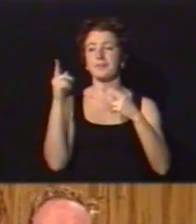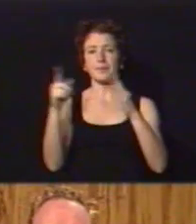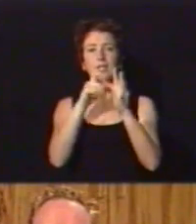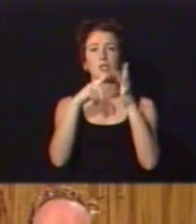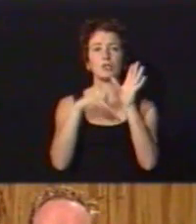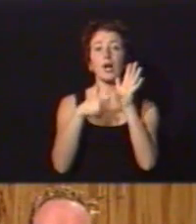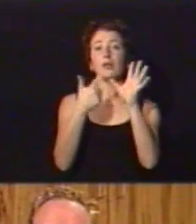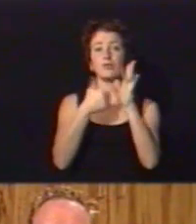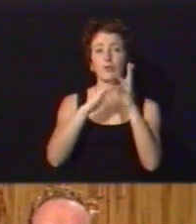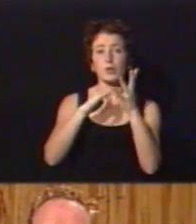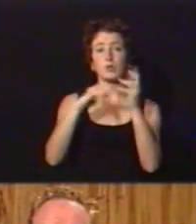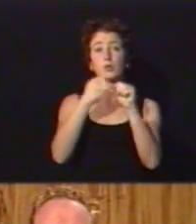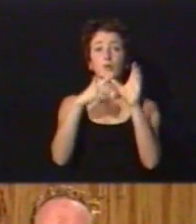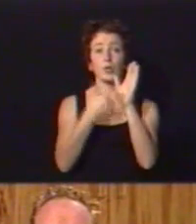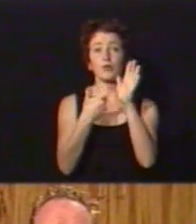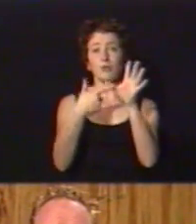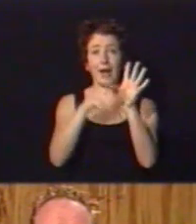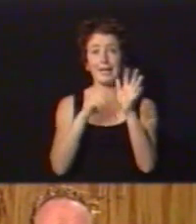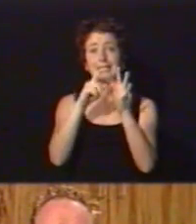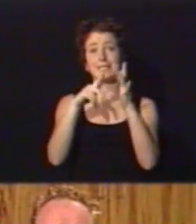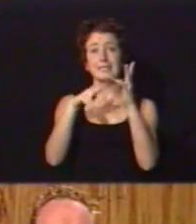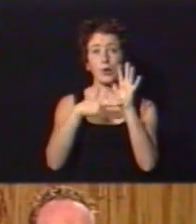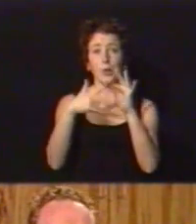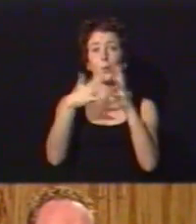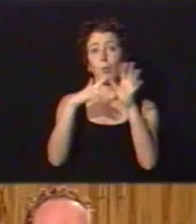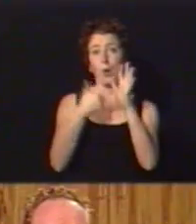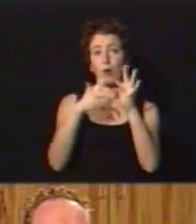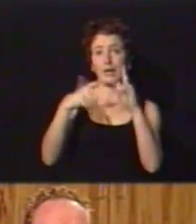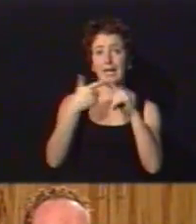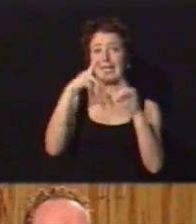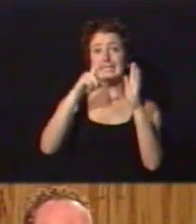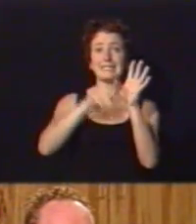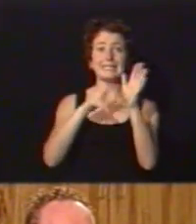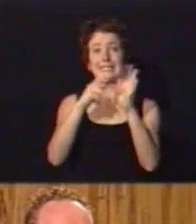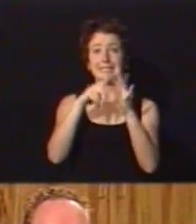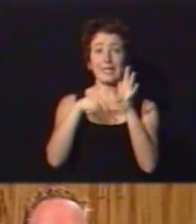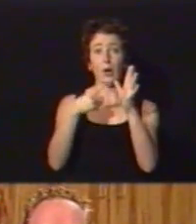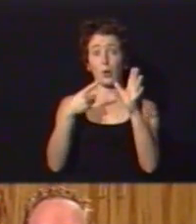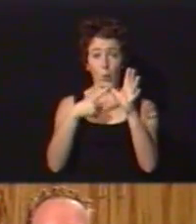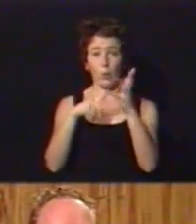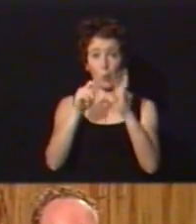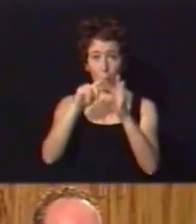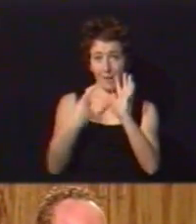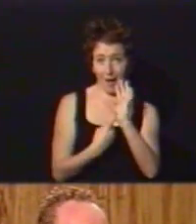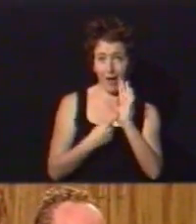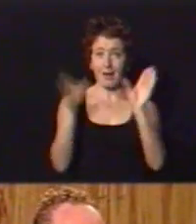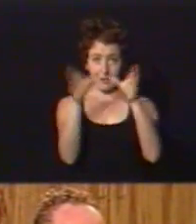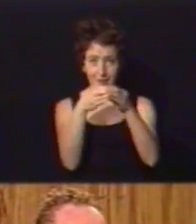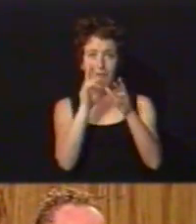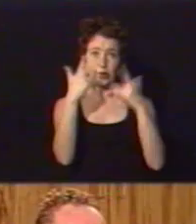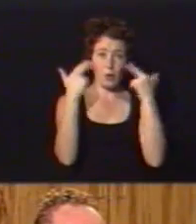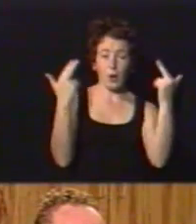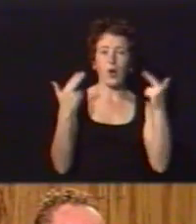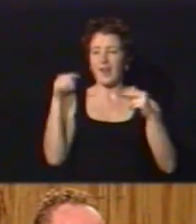Sheryl Crow, Run DMC, Dionne Warwick and Cyndi Lauper. And they will also go to that. And a third one that has done many wonderful things